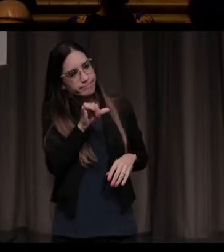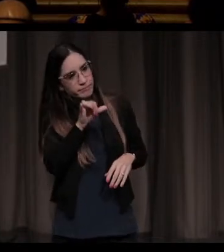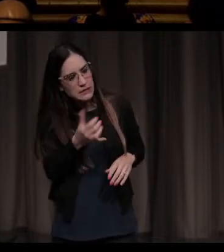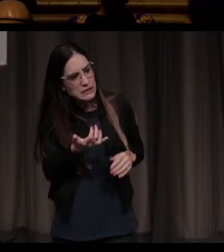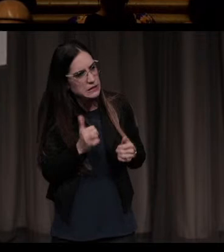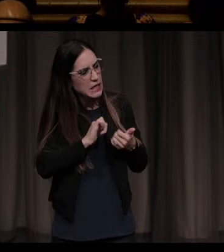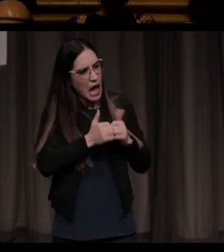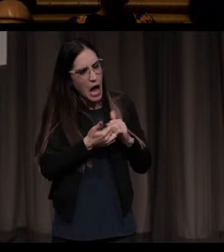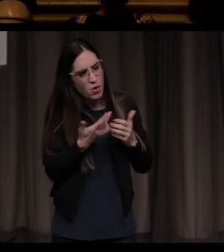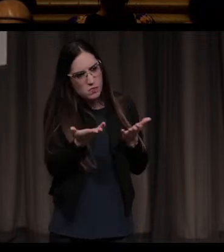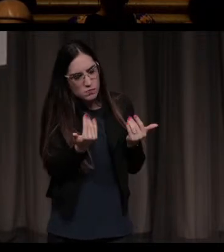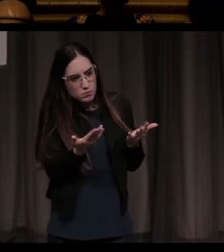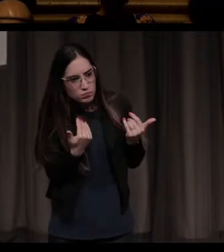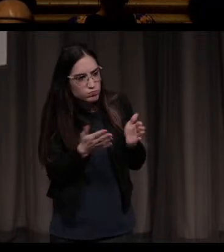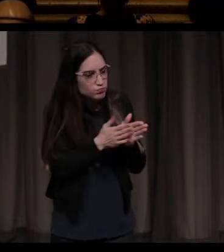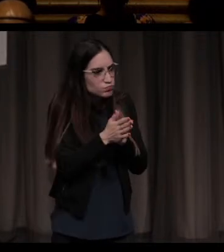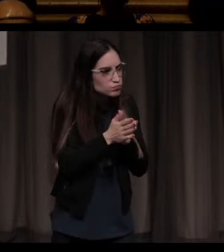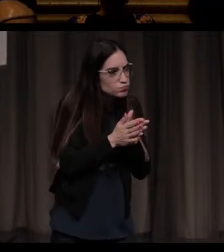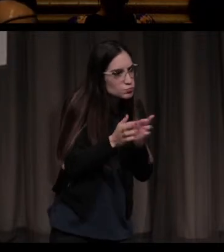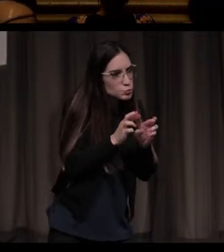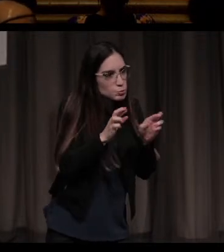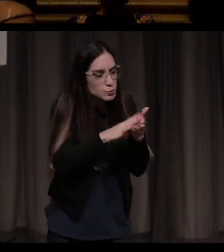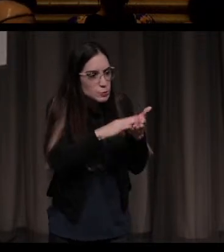more sustainable for years to come?